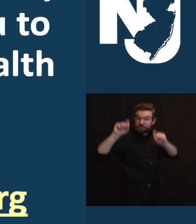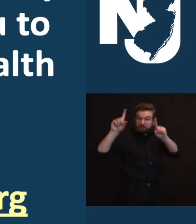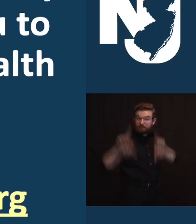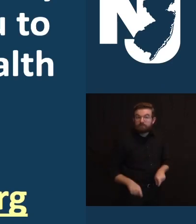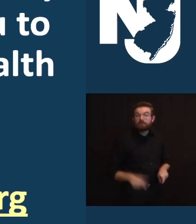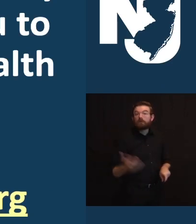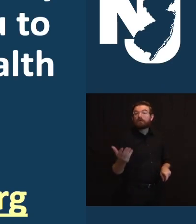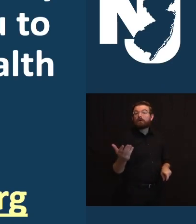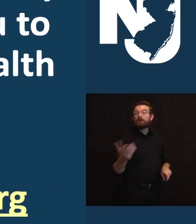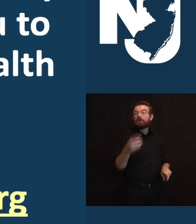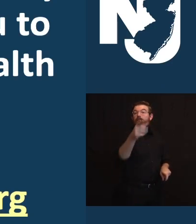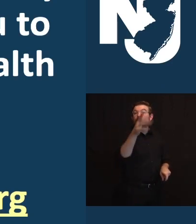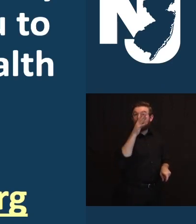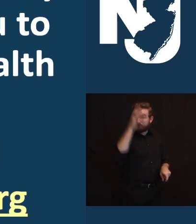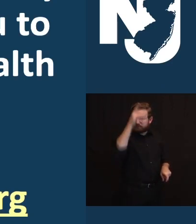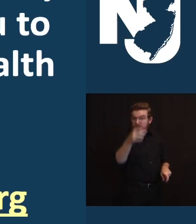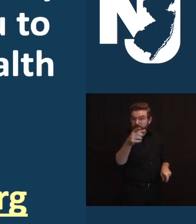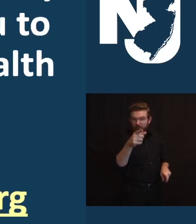Health Department at